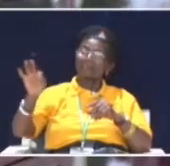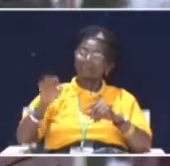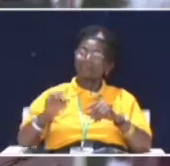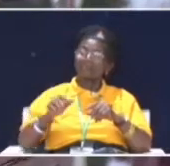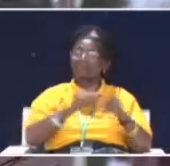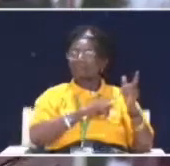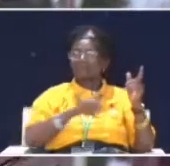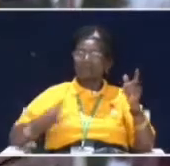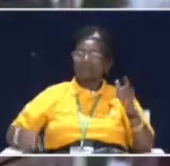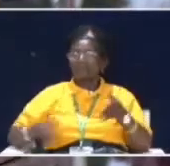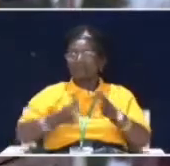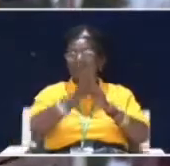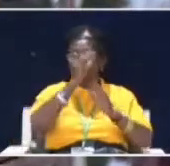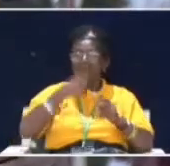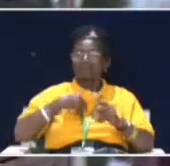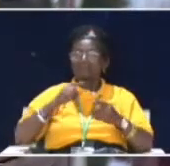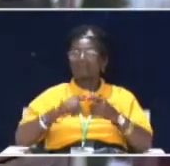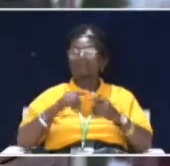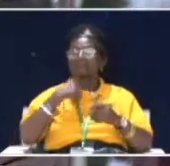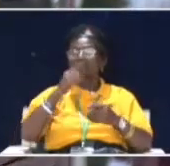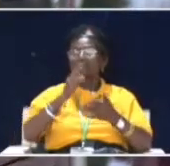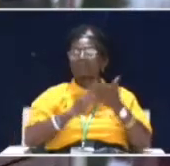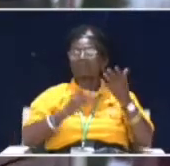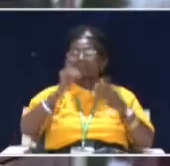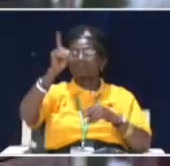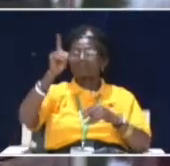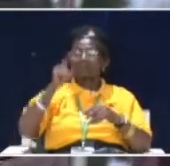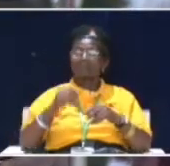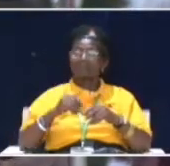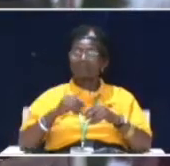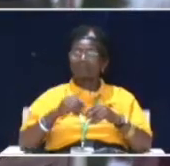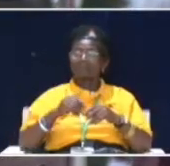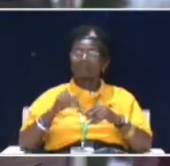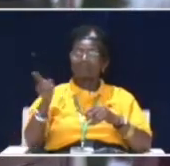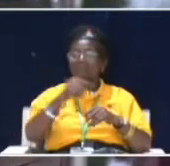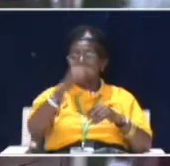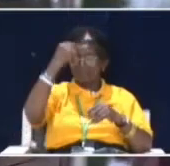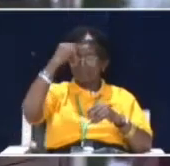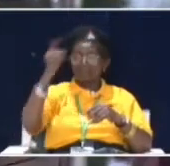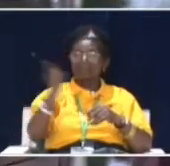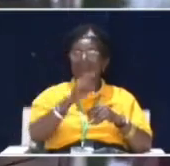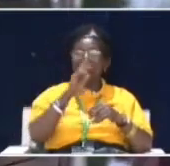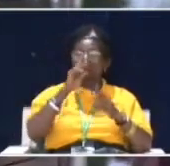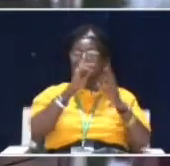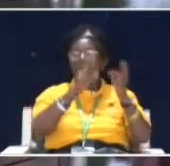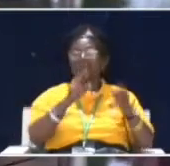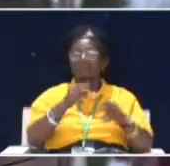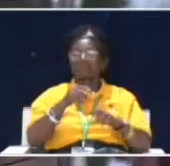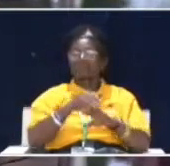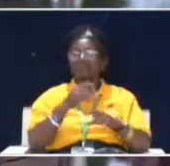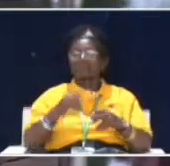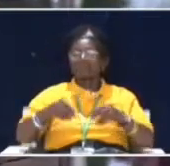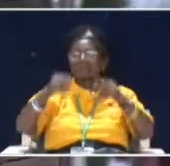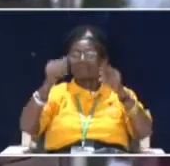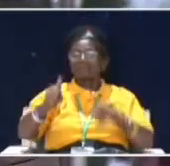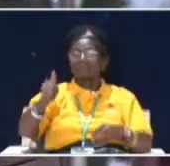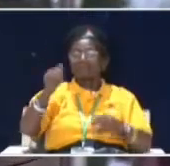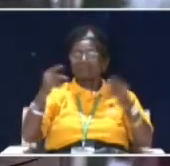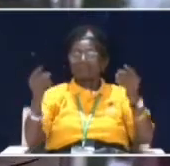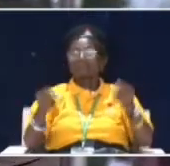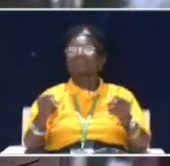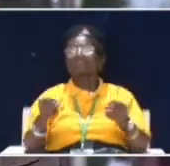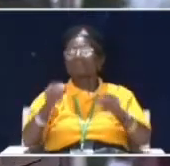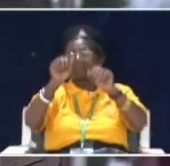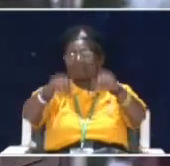Lord asked me to tell someone. You think you are already at the highest possible level you can ever